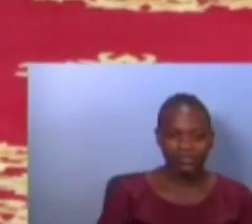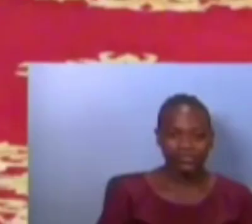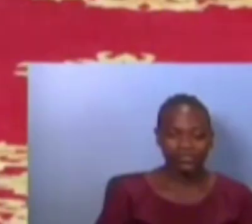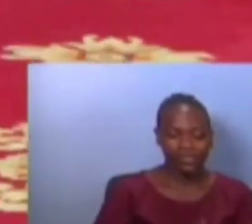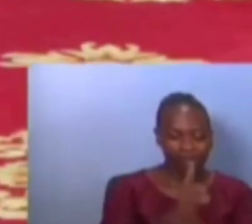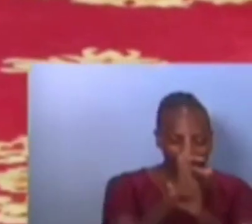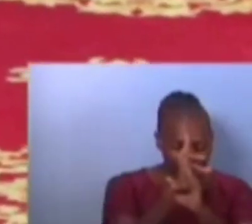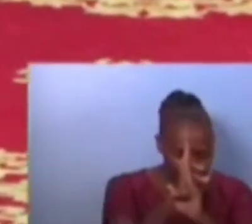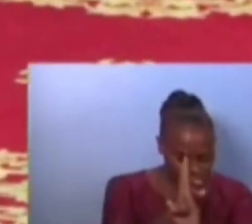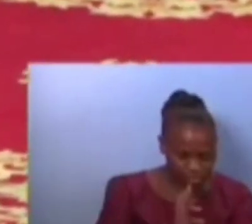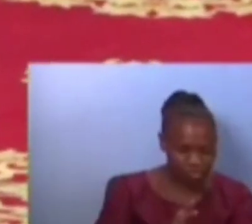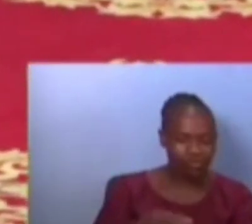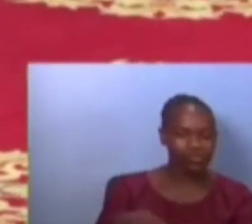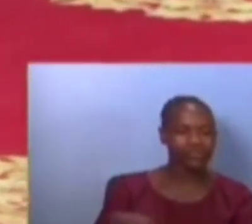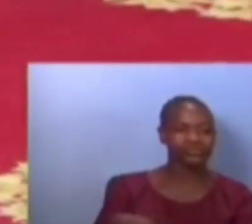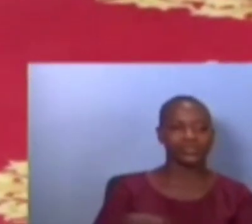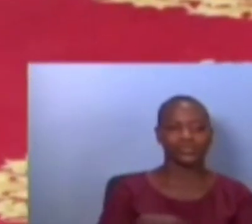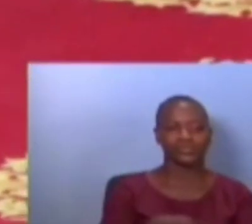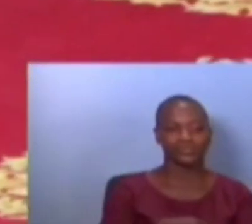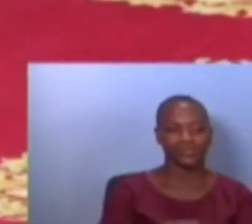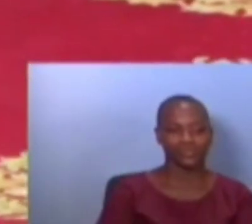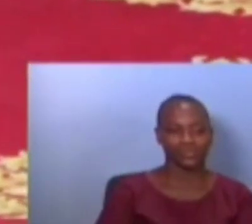honorable members,